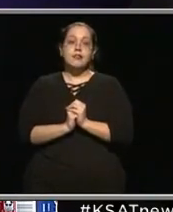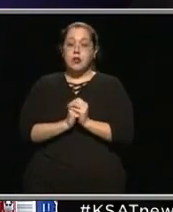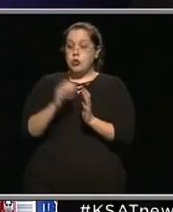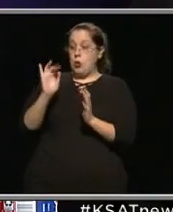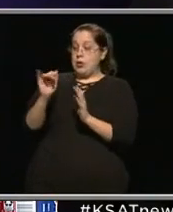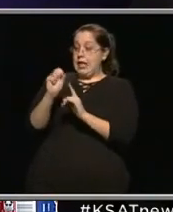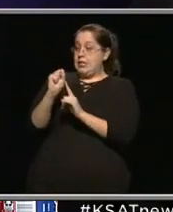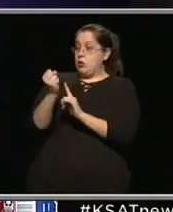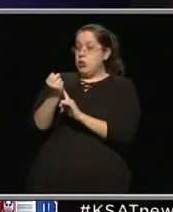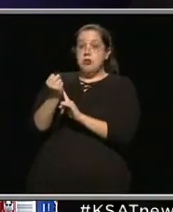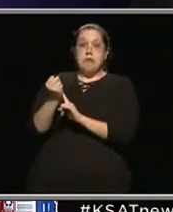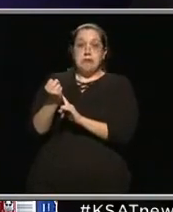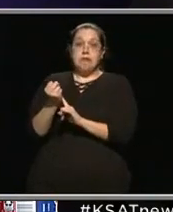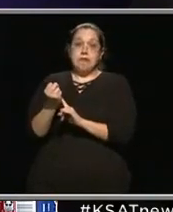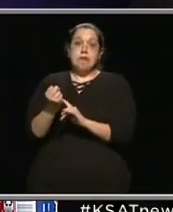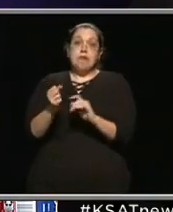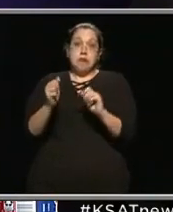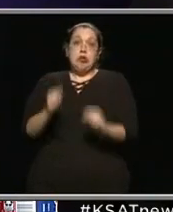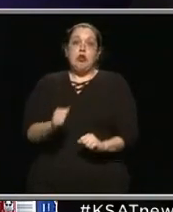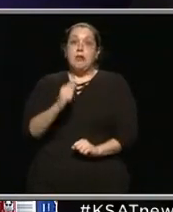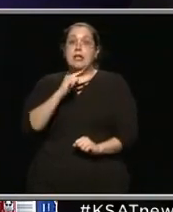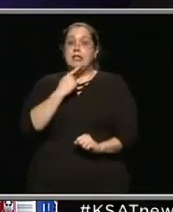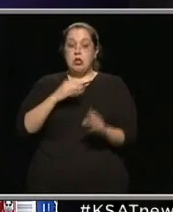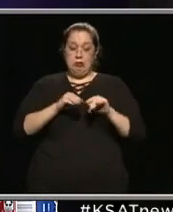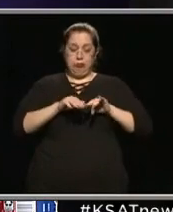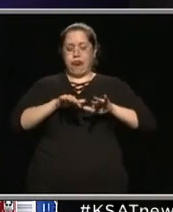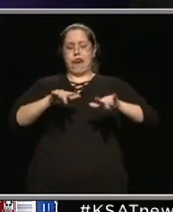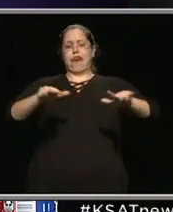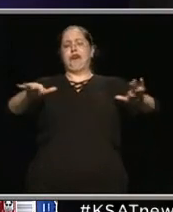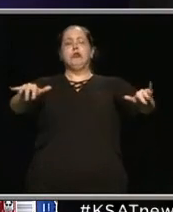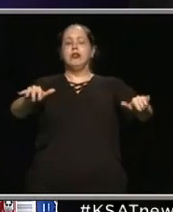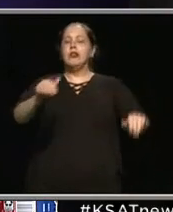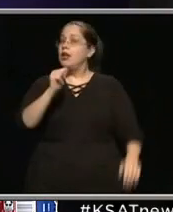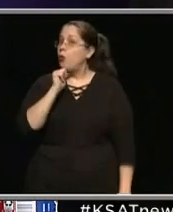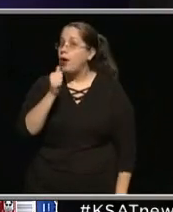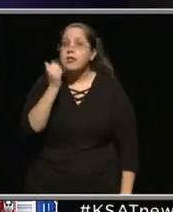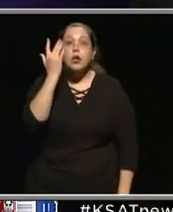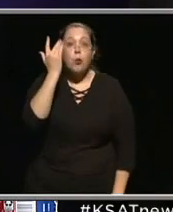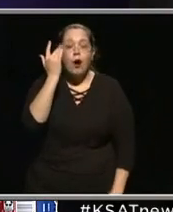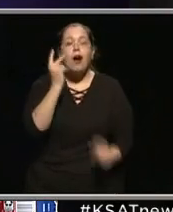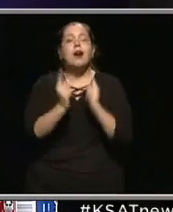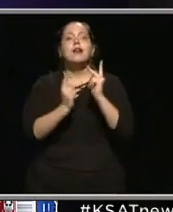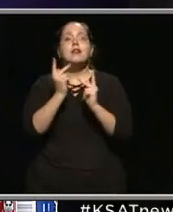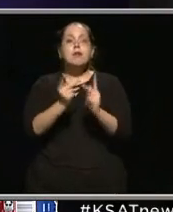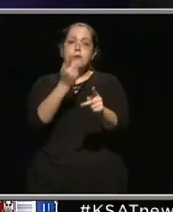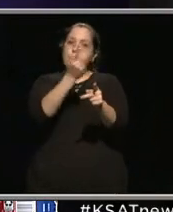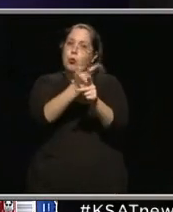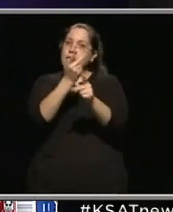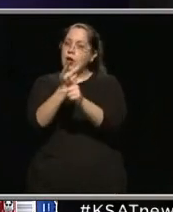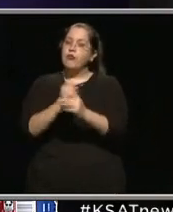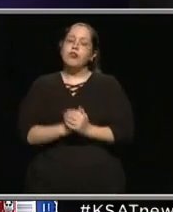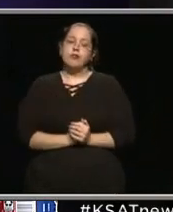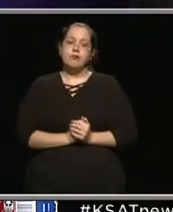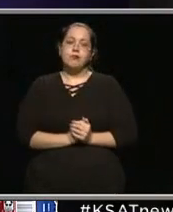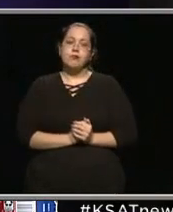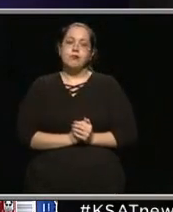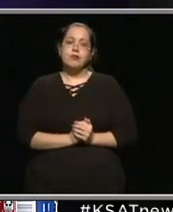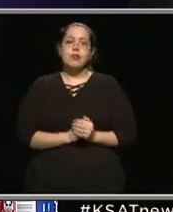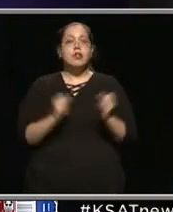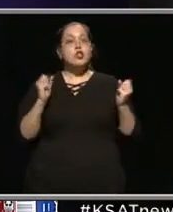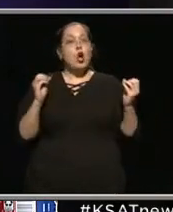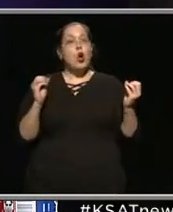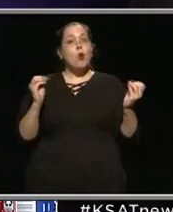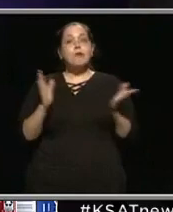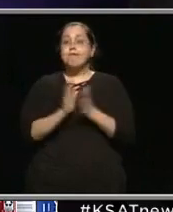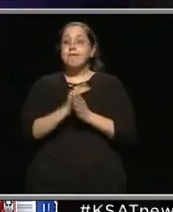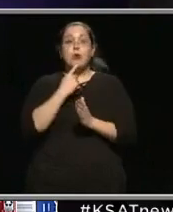particular instance, it could have been a real spread, and it wasn't because everybody was taking the precaution to do that. So, you